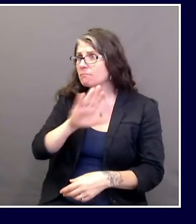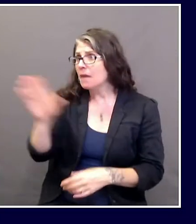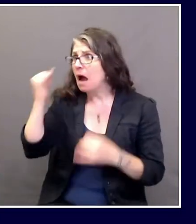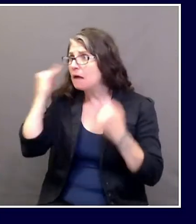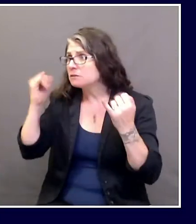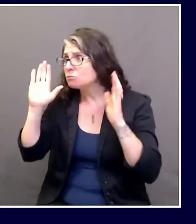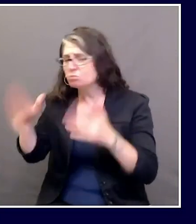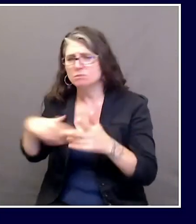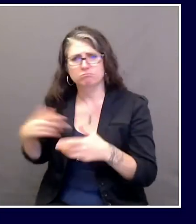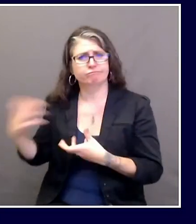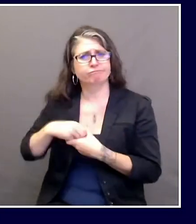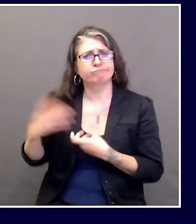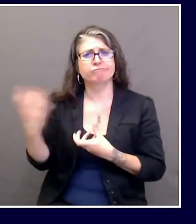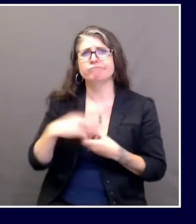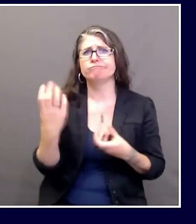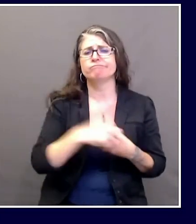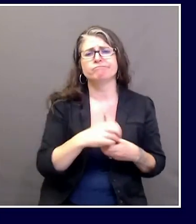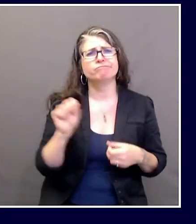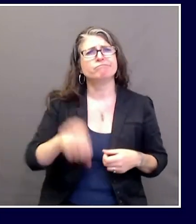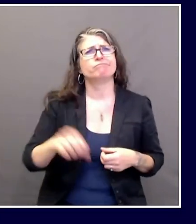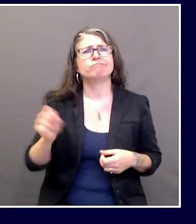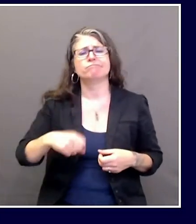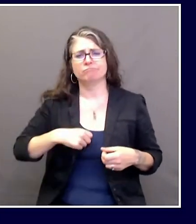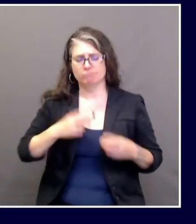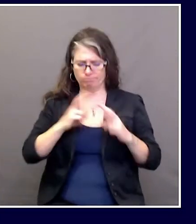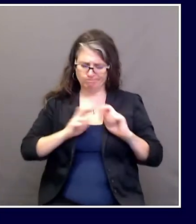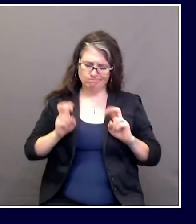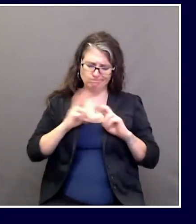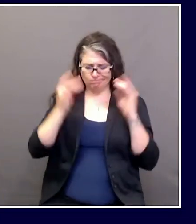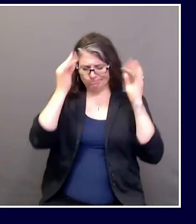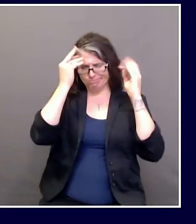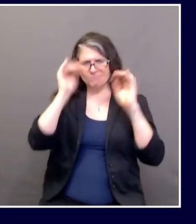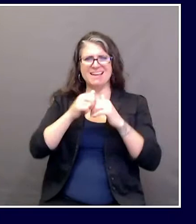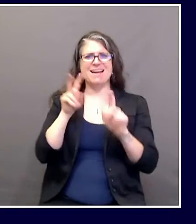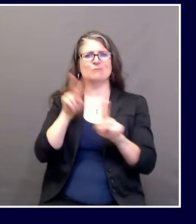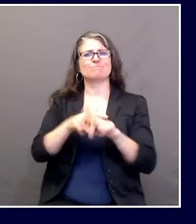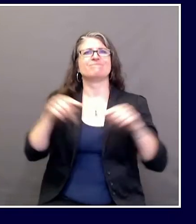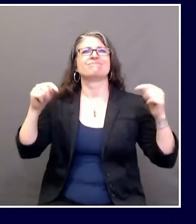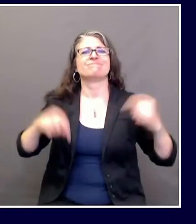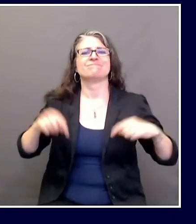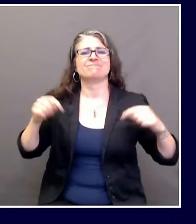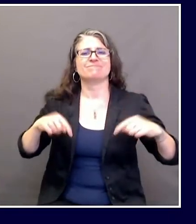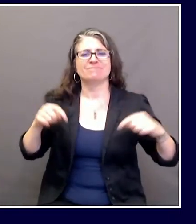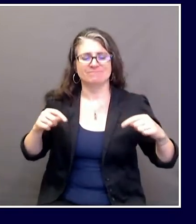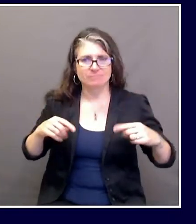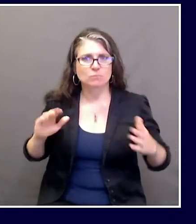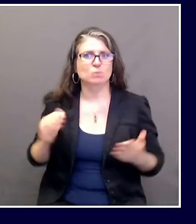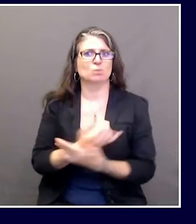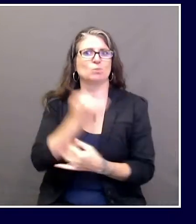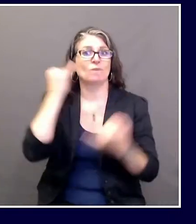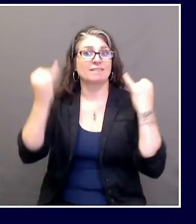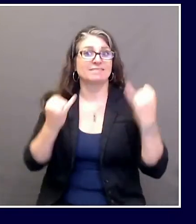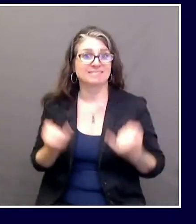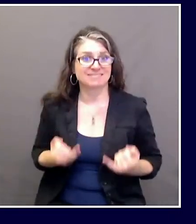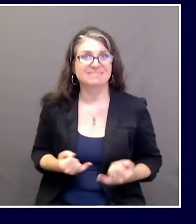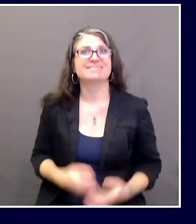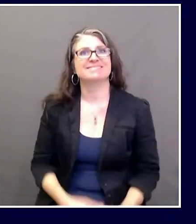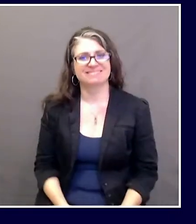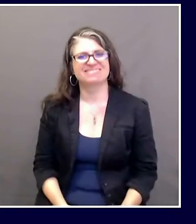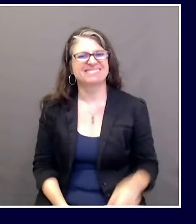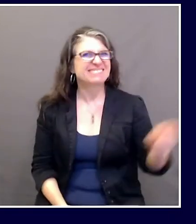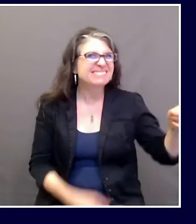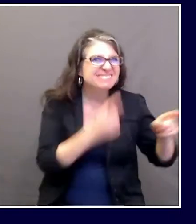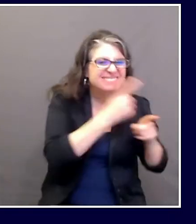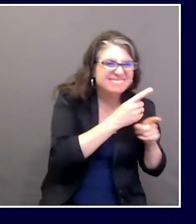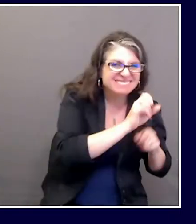of activity throughout the month, and we look forward to we already are at the president's goal of having